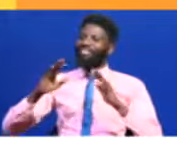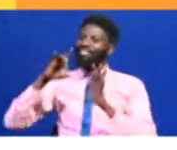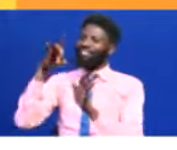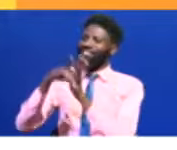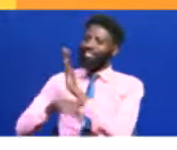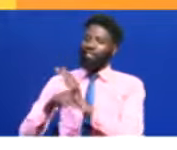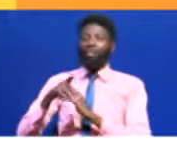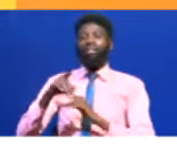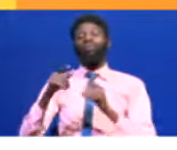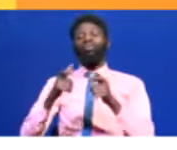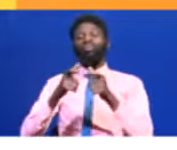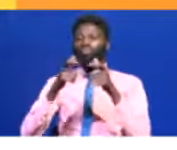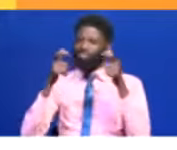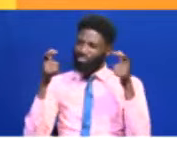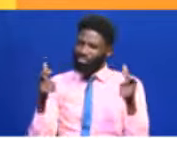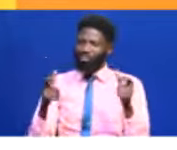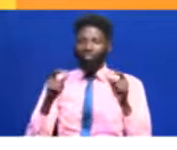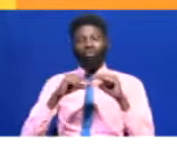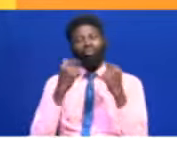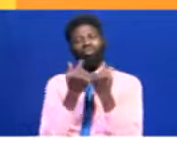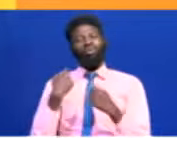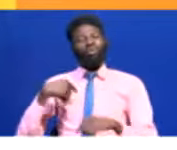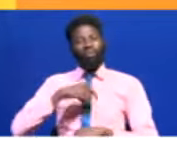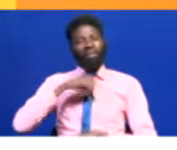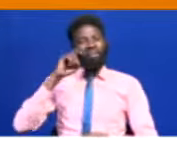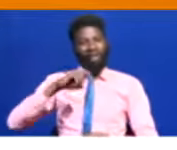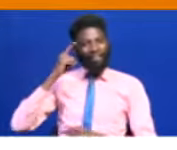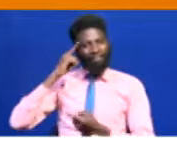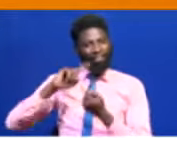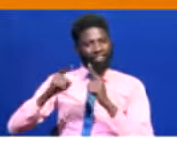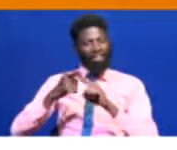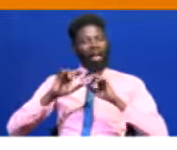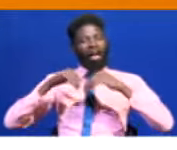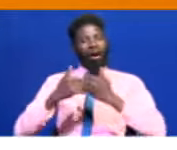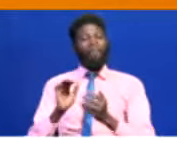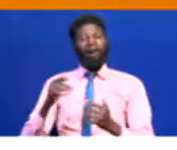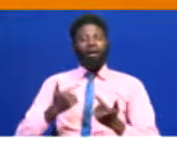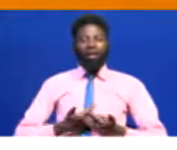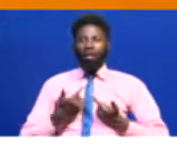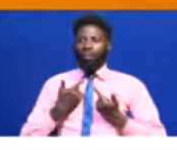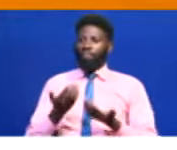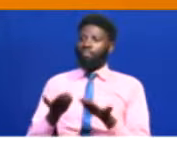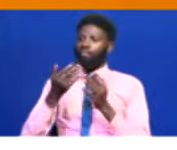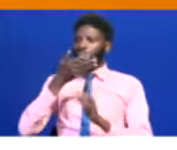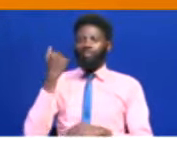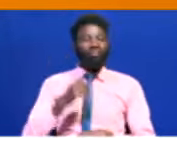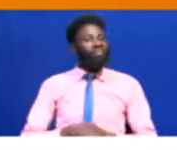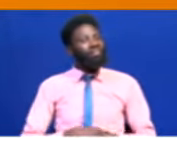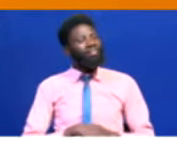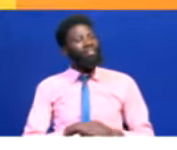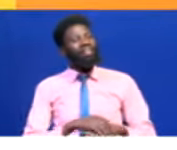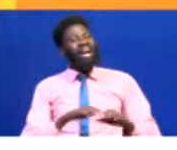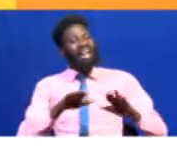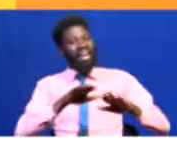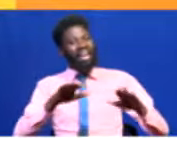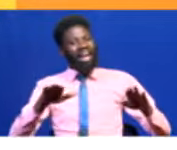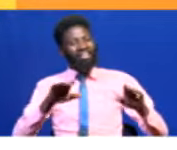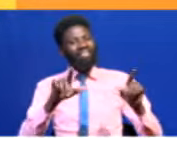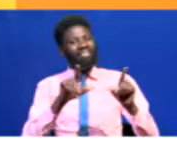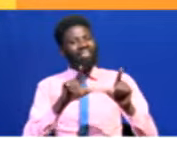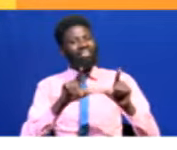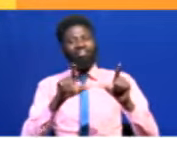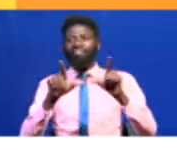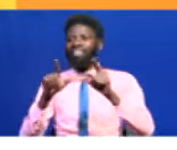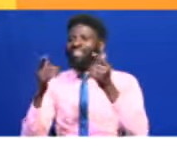mm-hmm. and see how well we can make their life better. So far, how many titles have been issued? We have